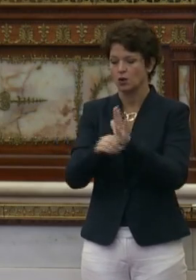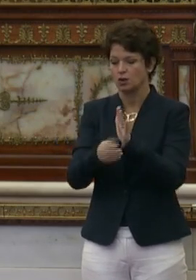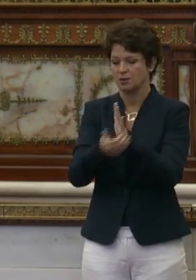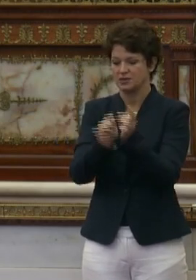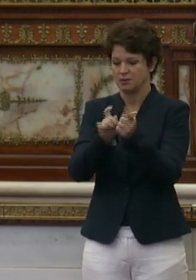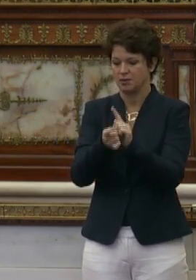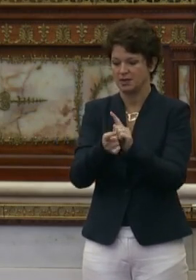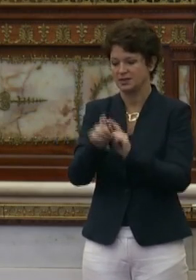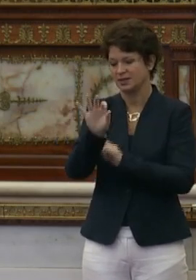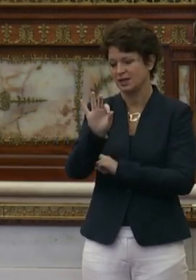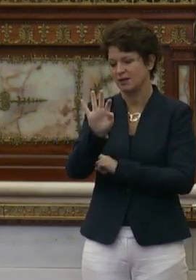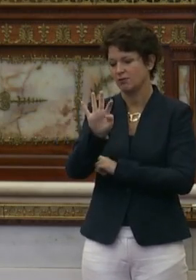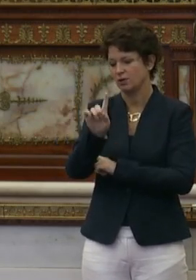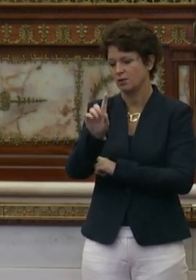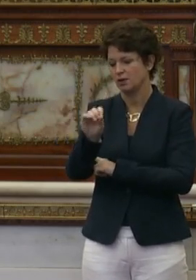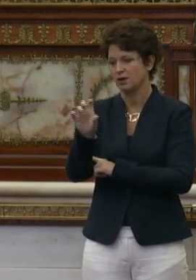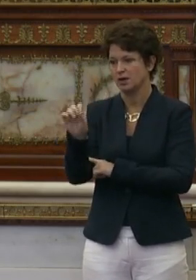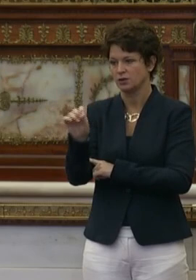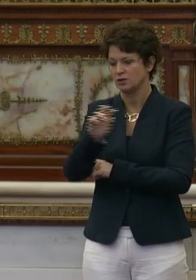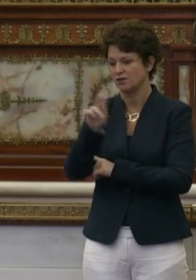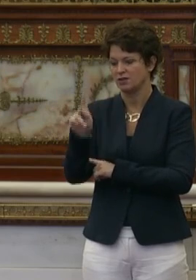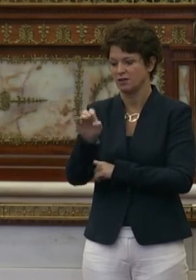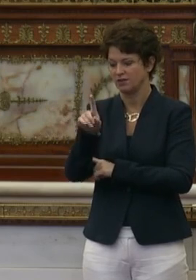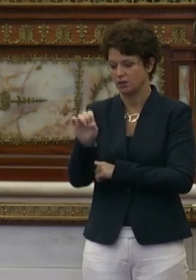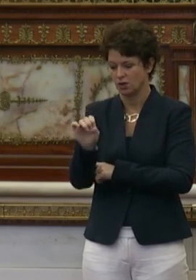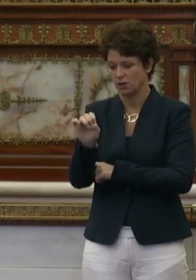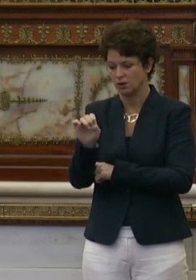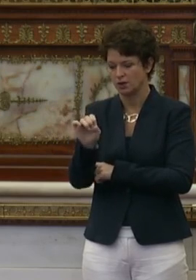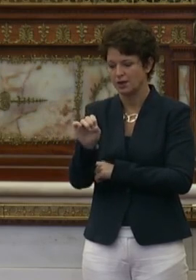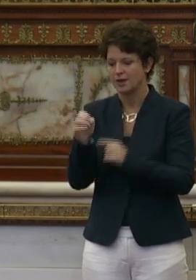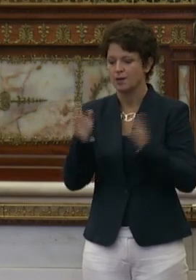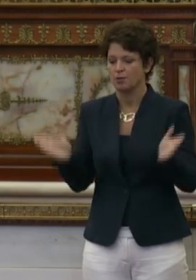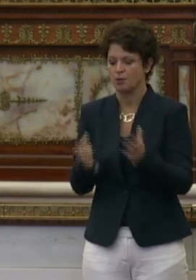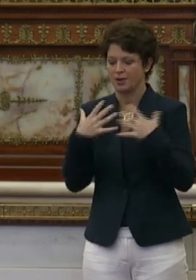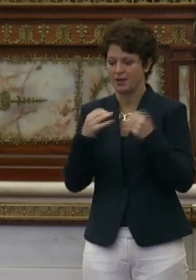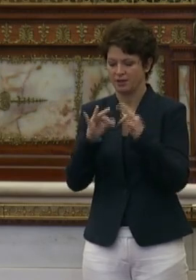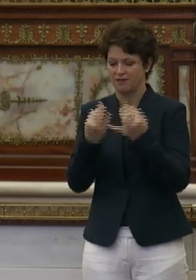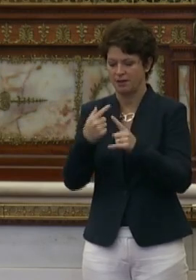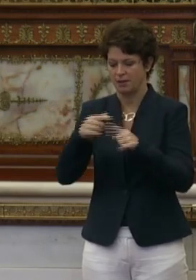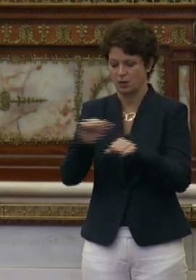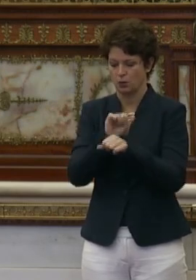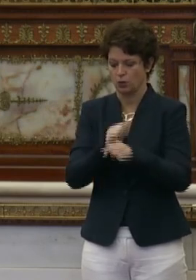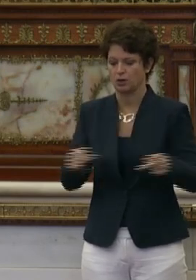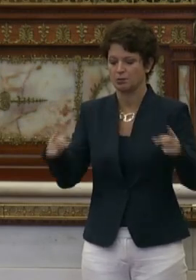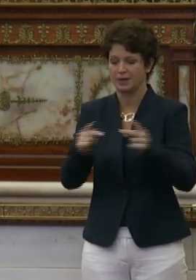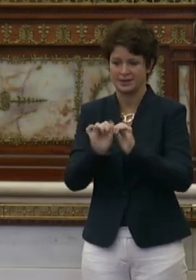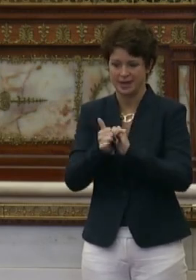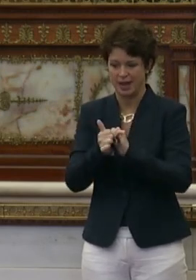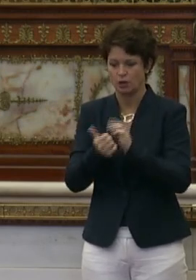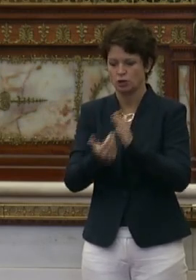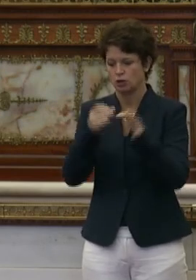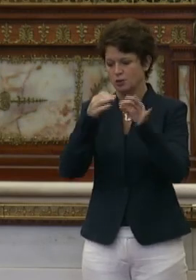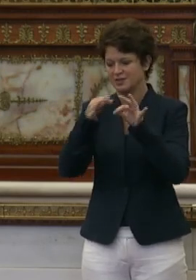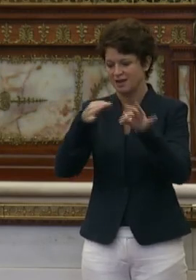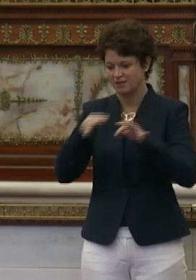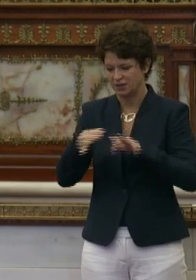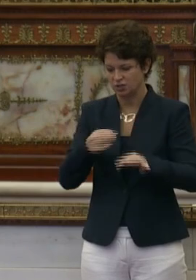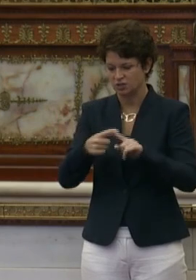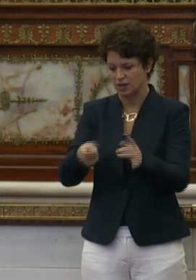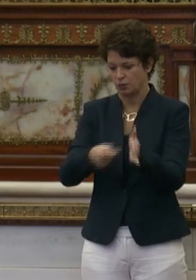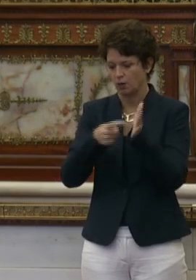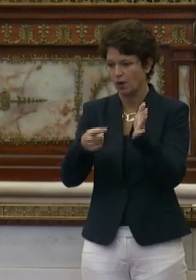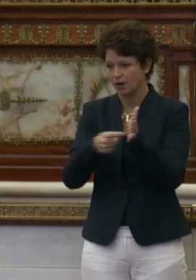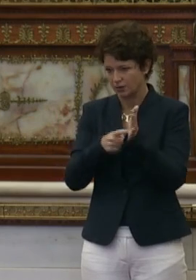Chapter 94100 of the Philadelphia Code, entitled Promoting Healthy Families and Workplaces, by adding new definitions and